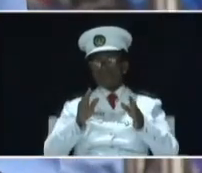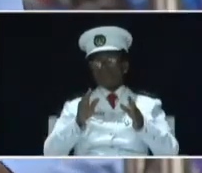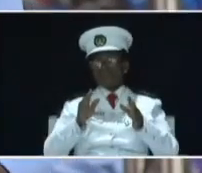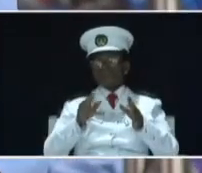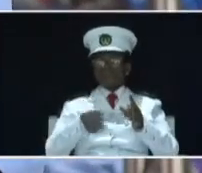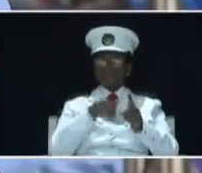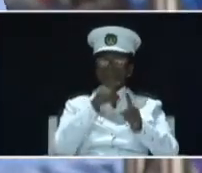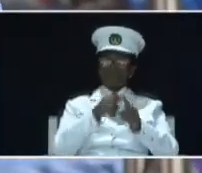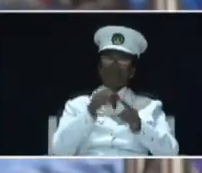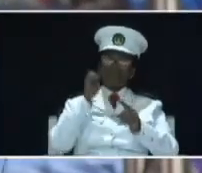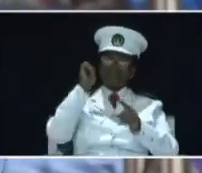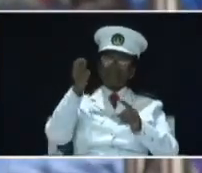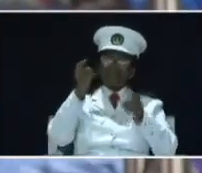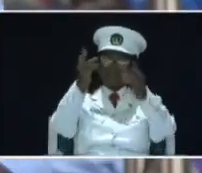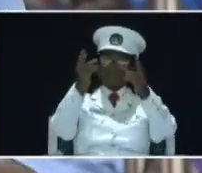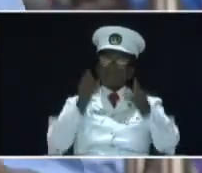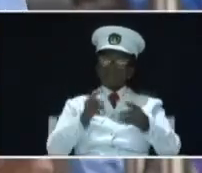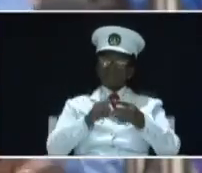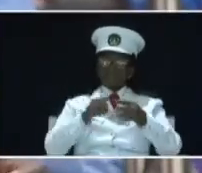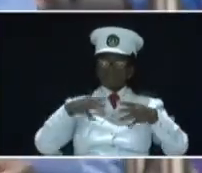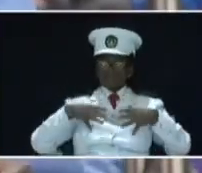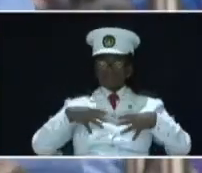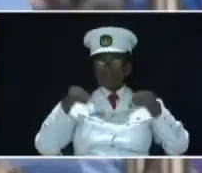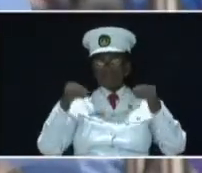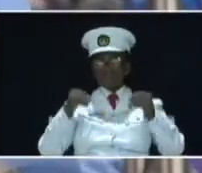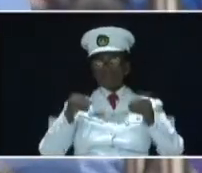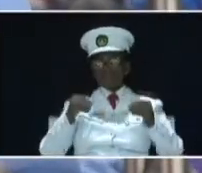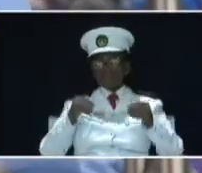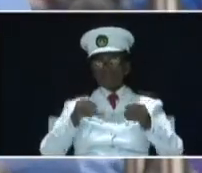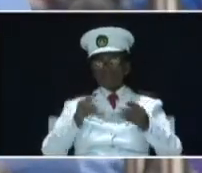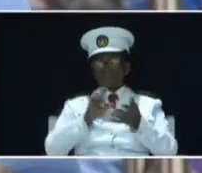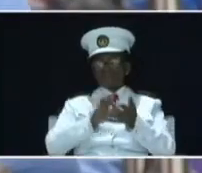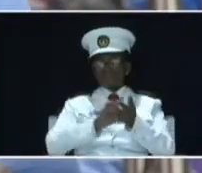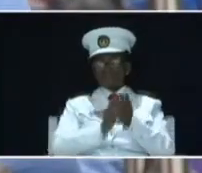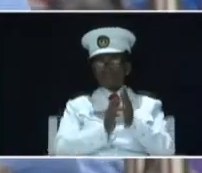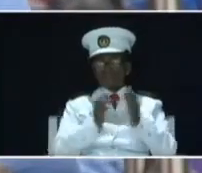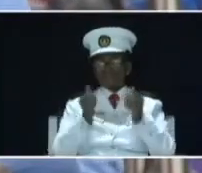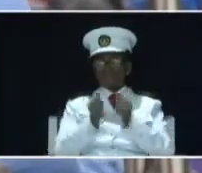when he wants to deal with people.